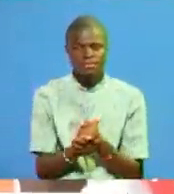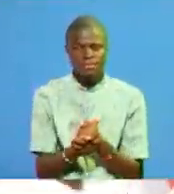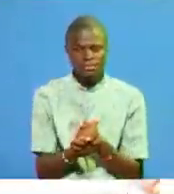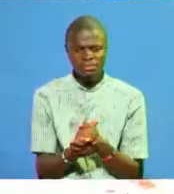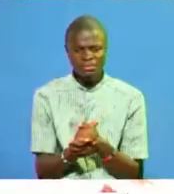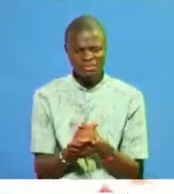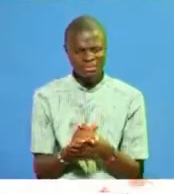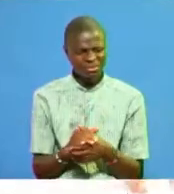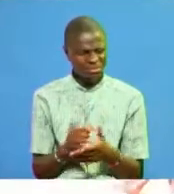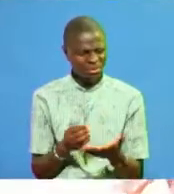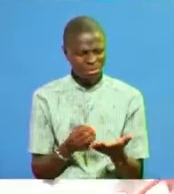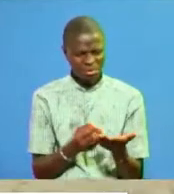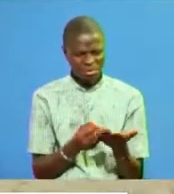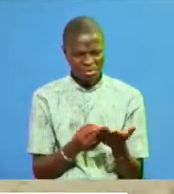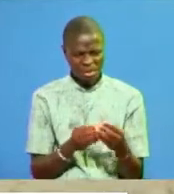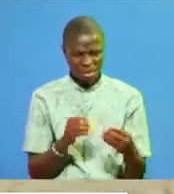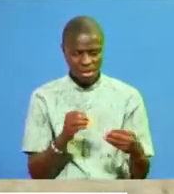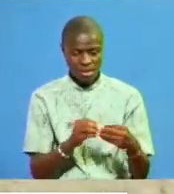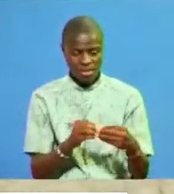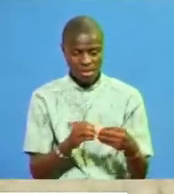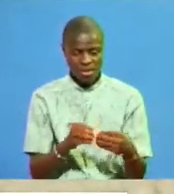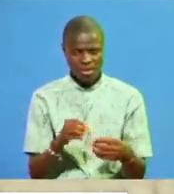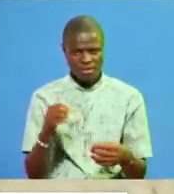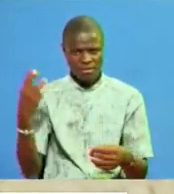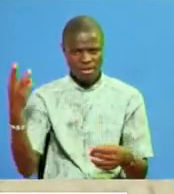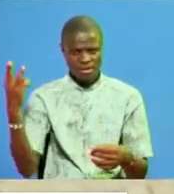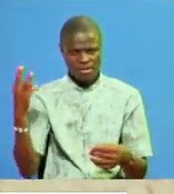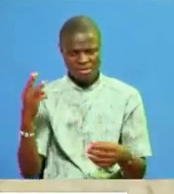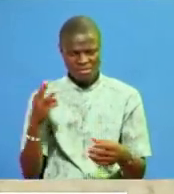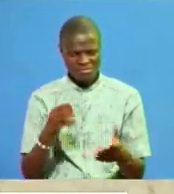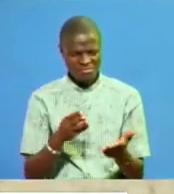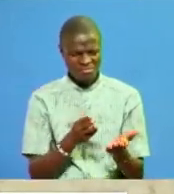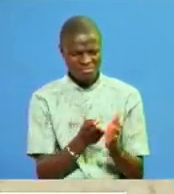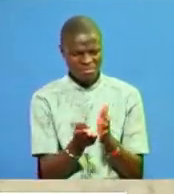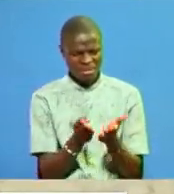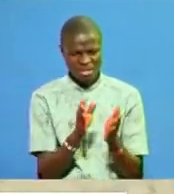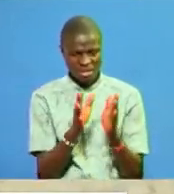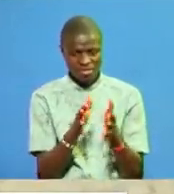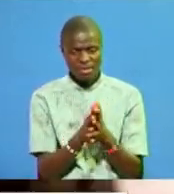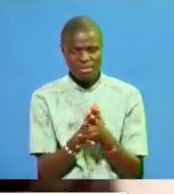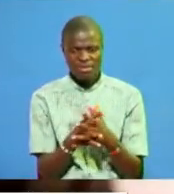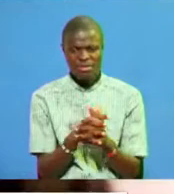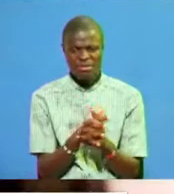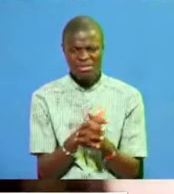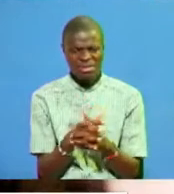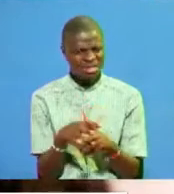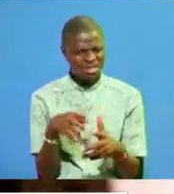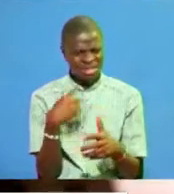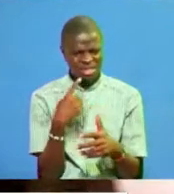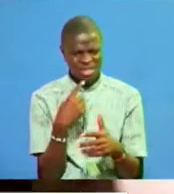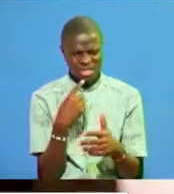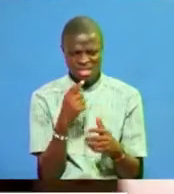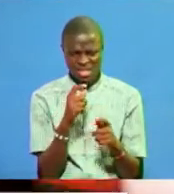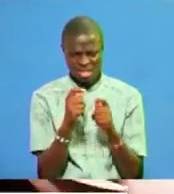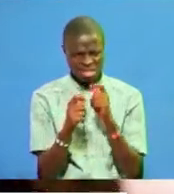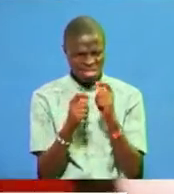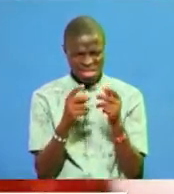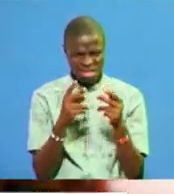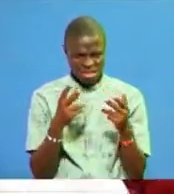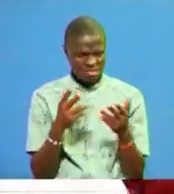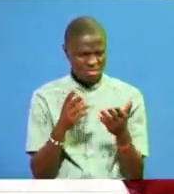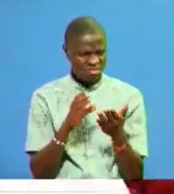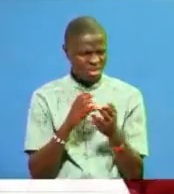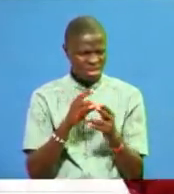We meet Justina Mweni, a flower vendor at the city market in Nairobi. Justina tells us that compared to last year, the prices